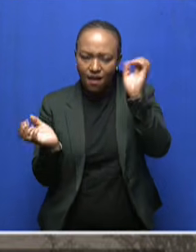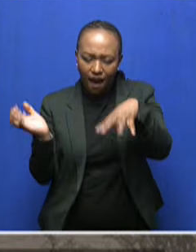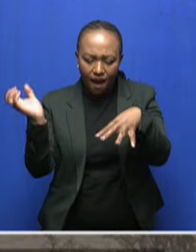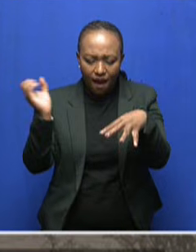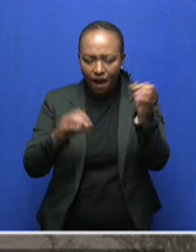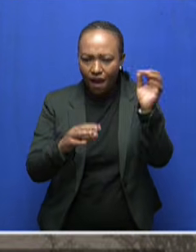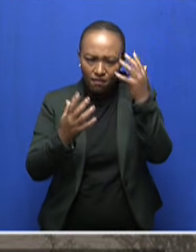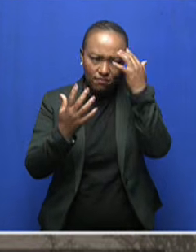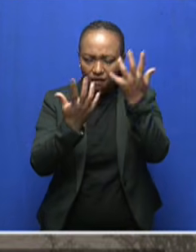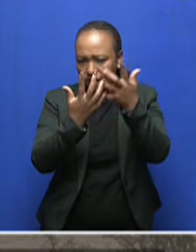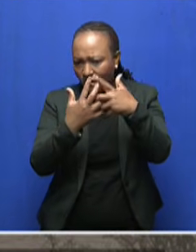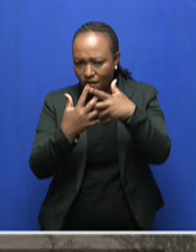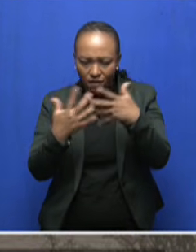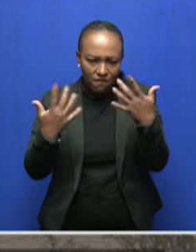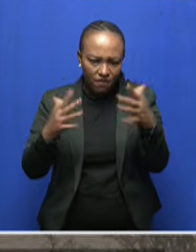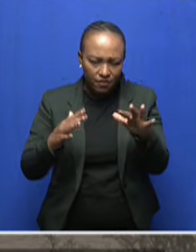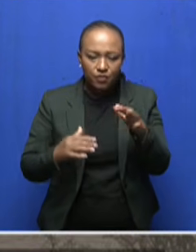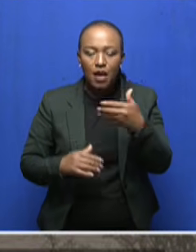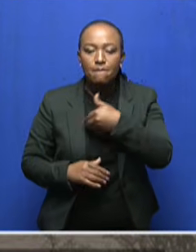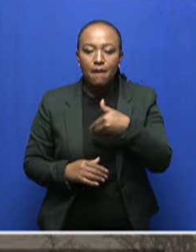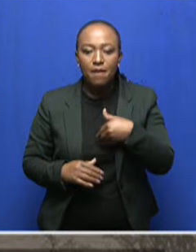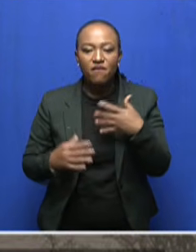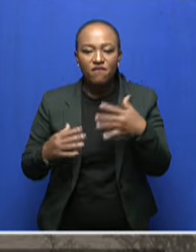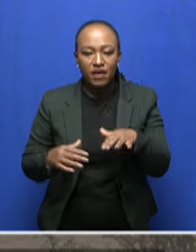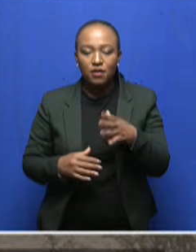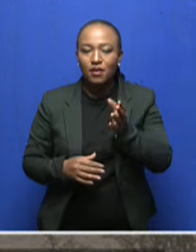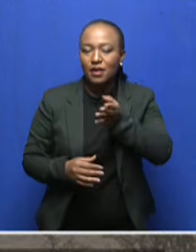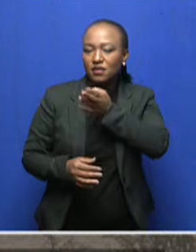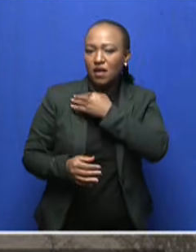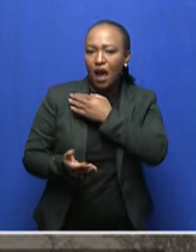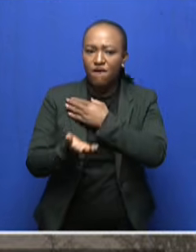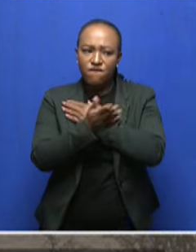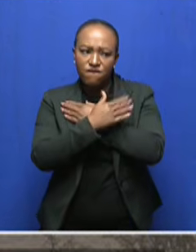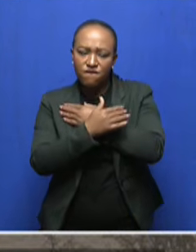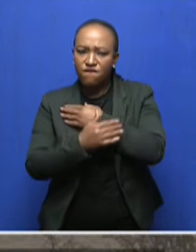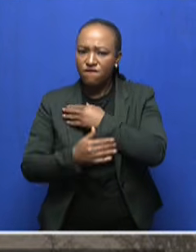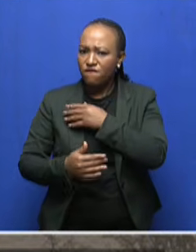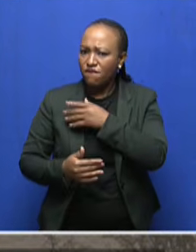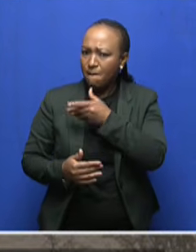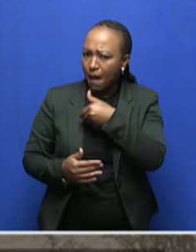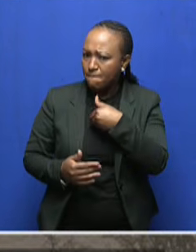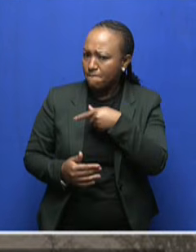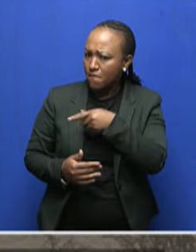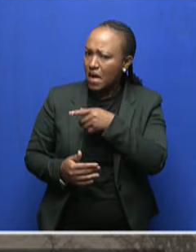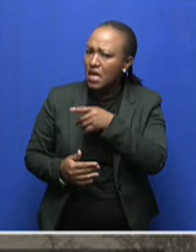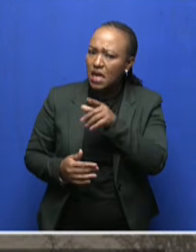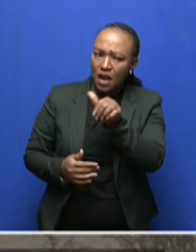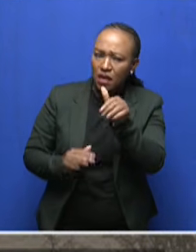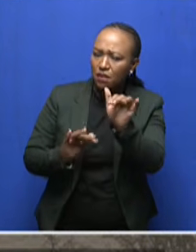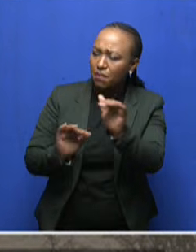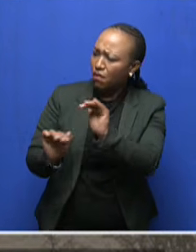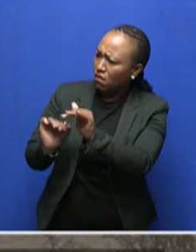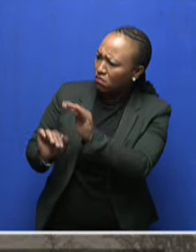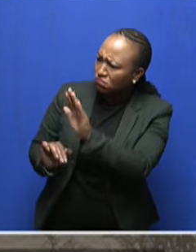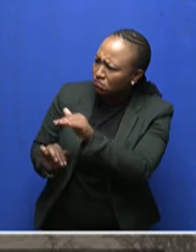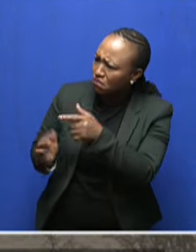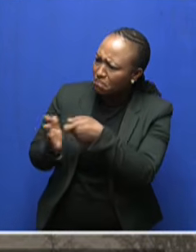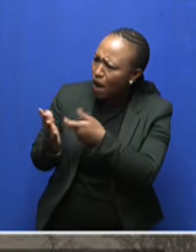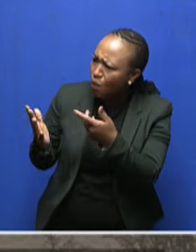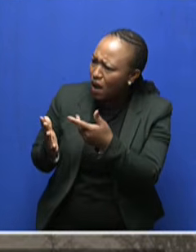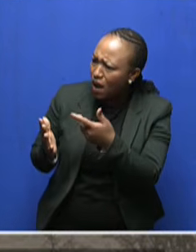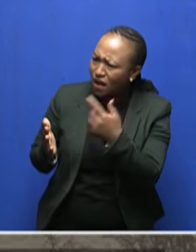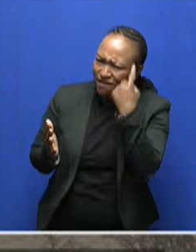and essentially my mom wore her scarf out. People started asking where she got it, how that was even possible. Like, what do you mean you're printing